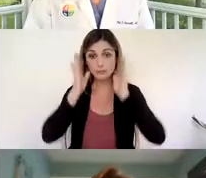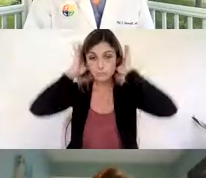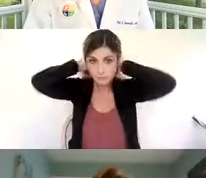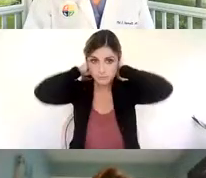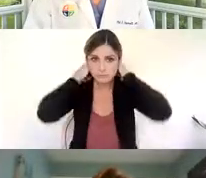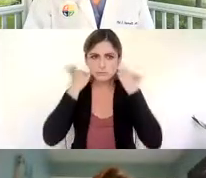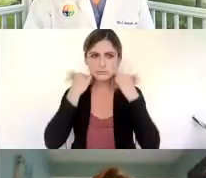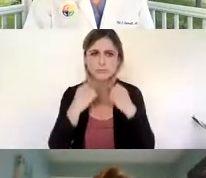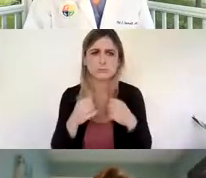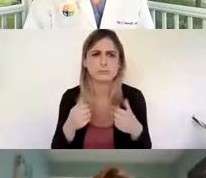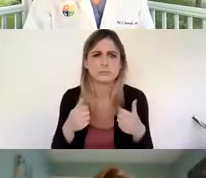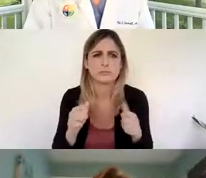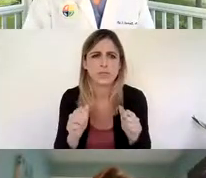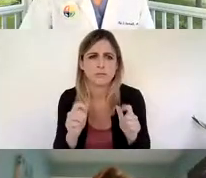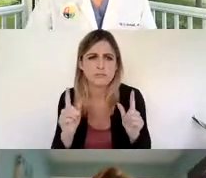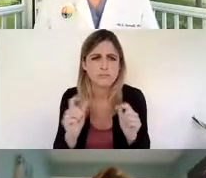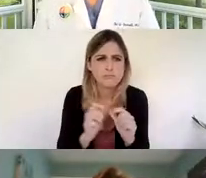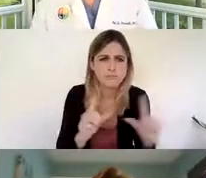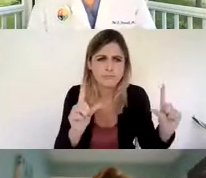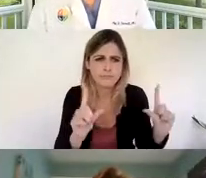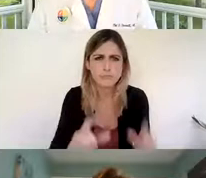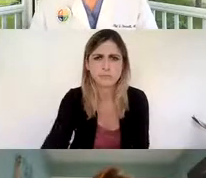I can get these working